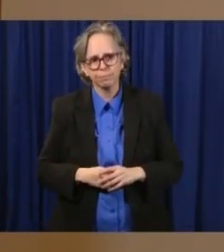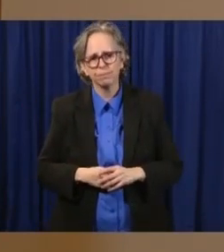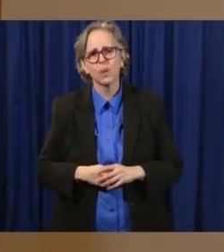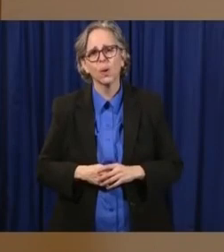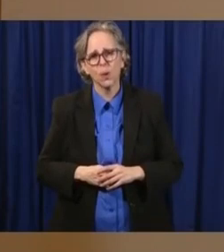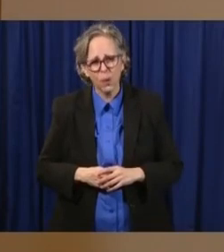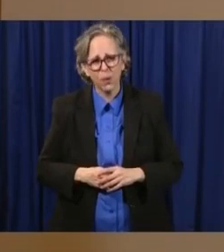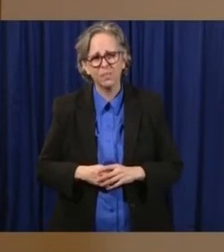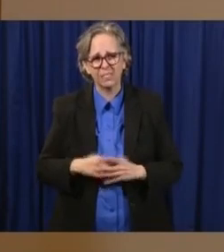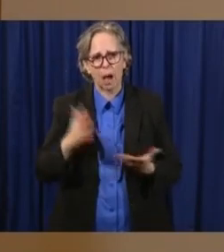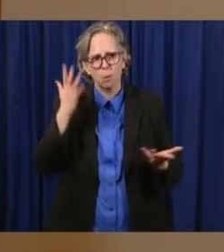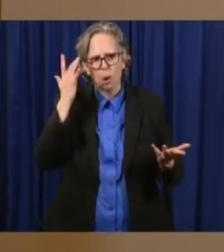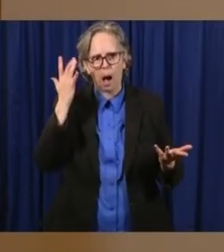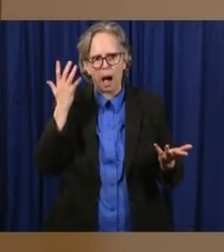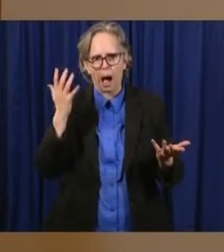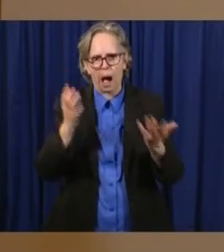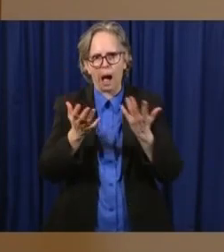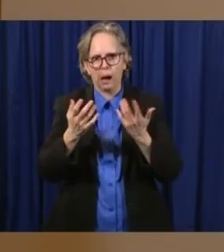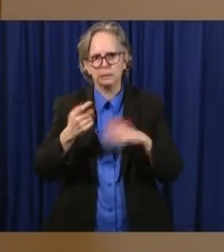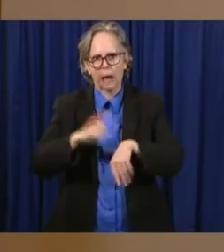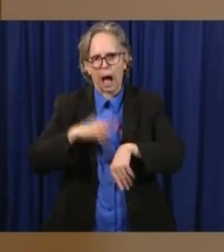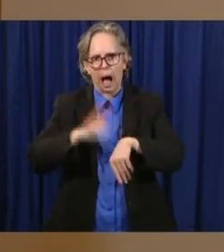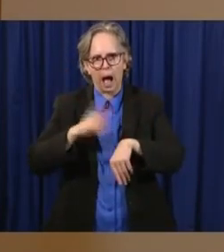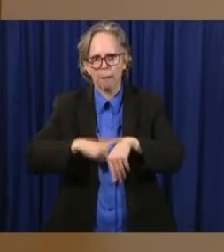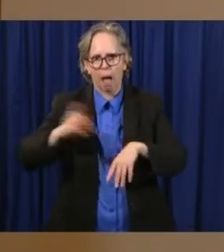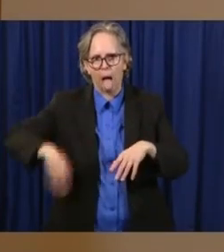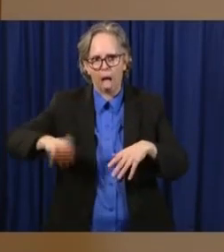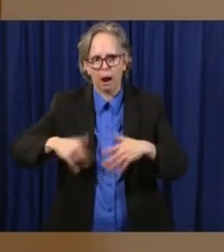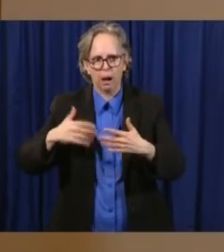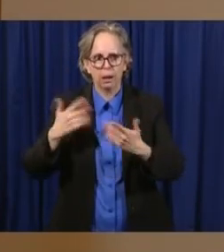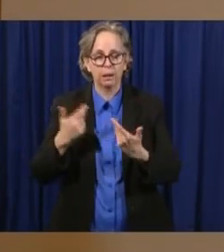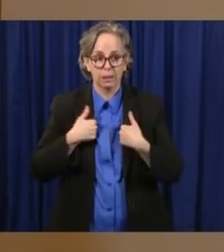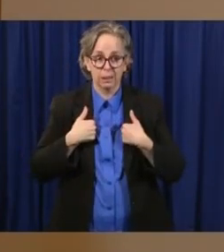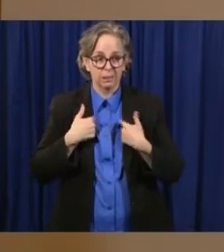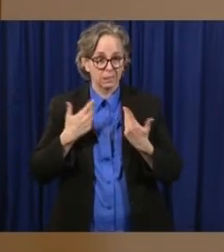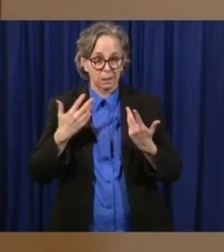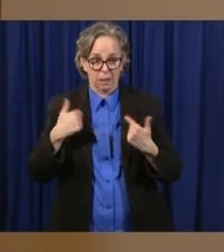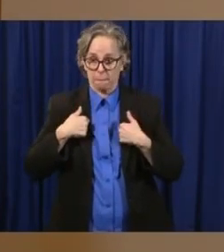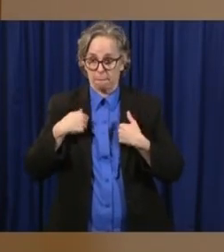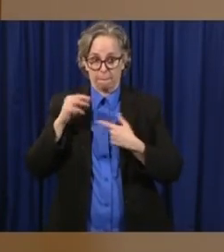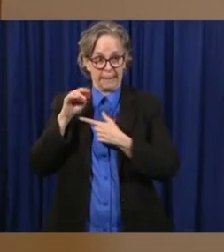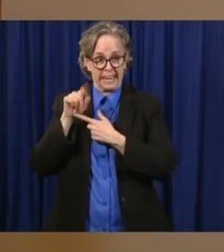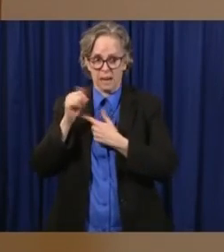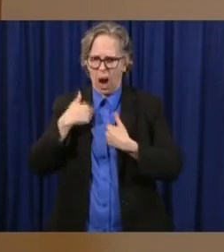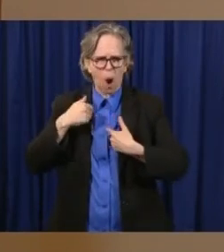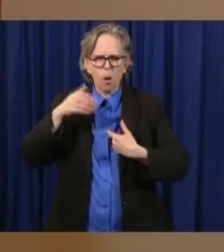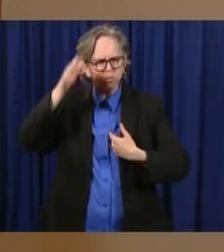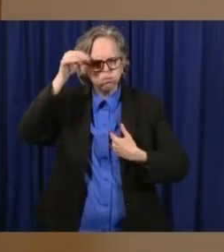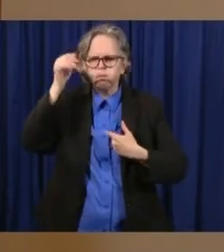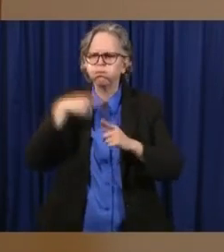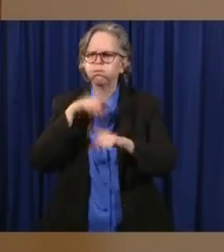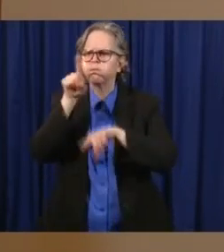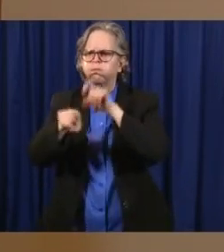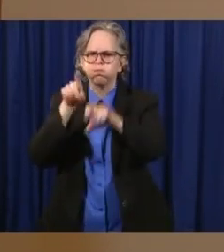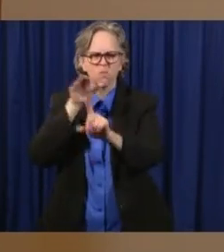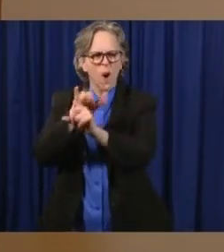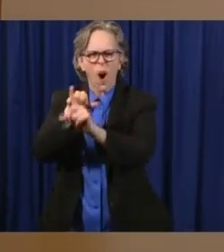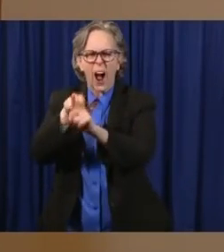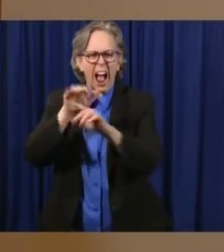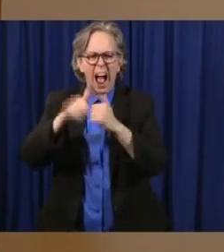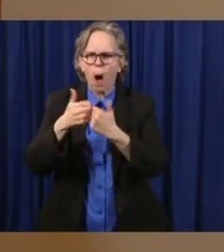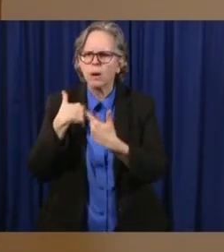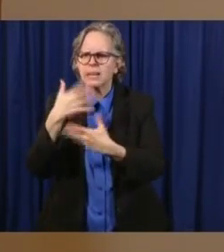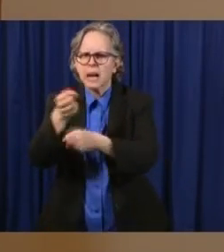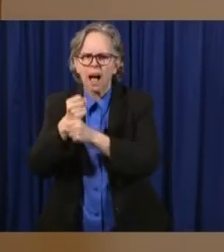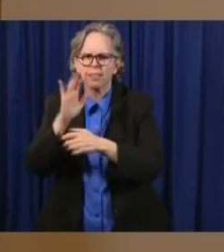testing. And if I was the media, I would keep asking, how can we help these companies get the things we need? This is going